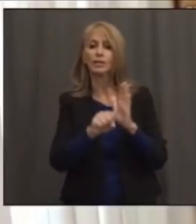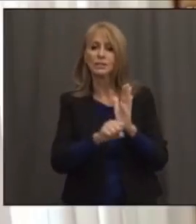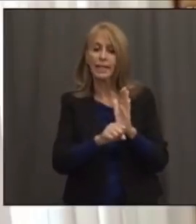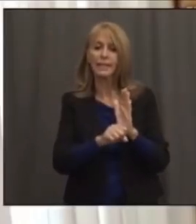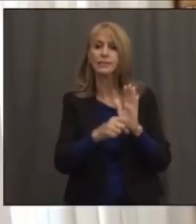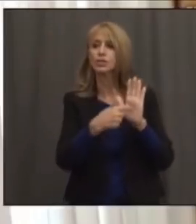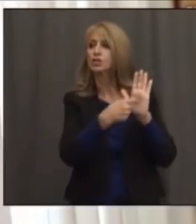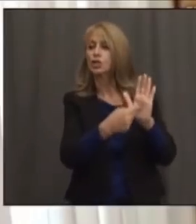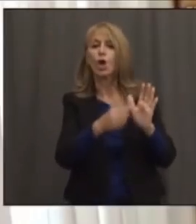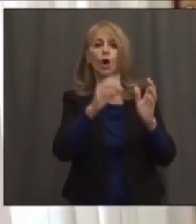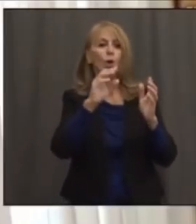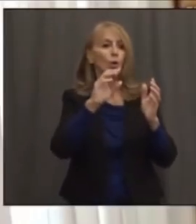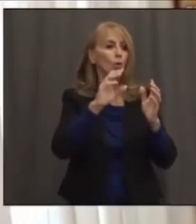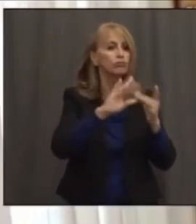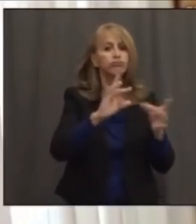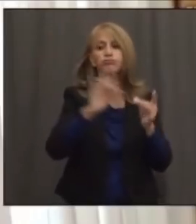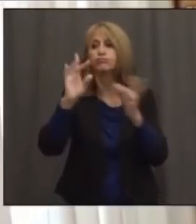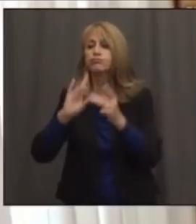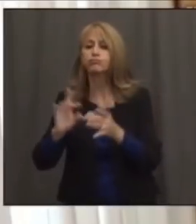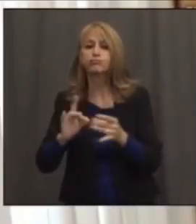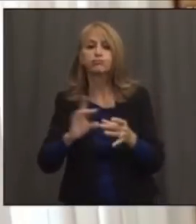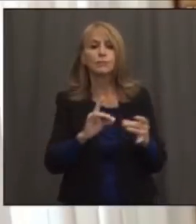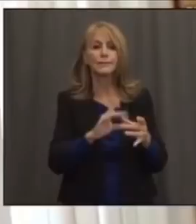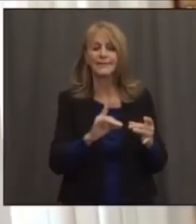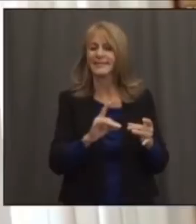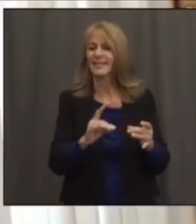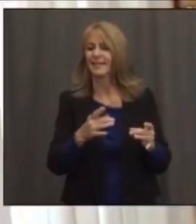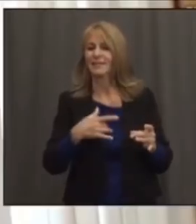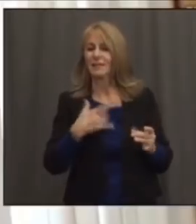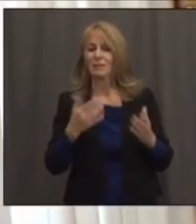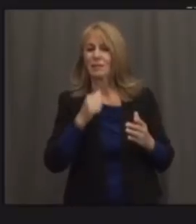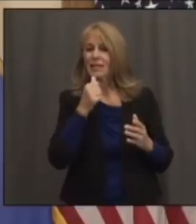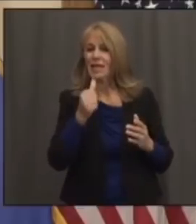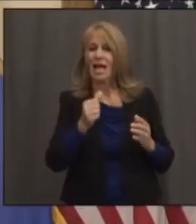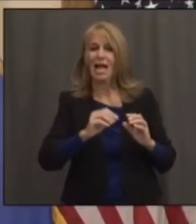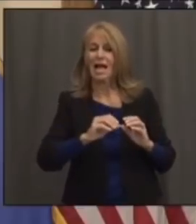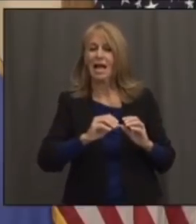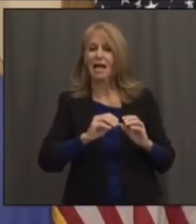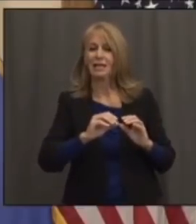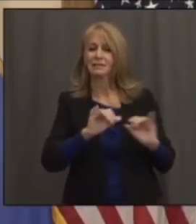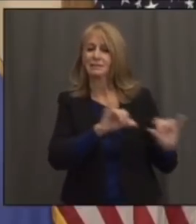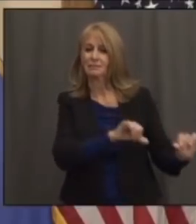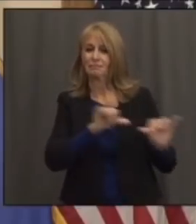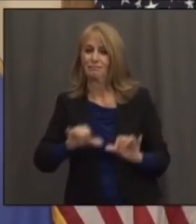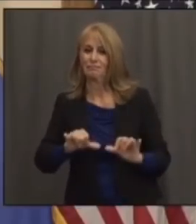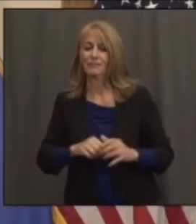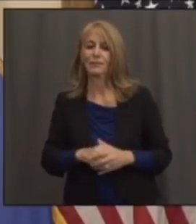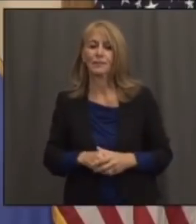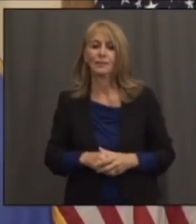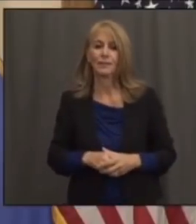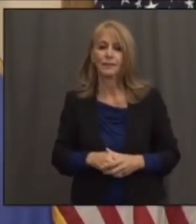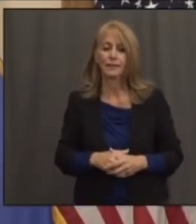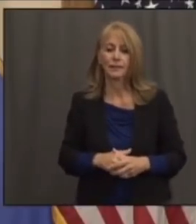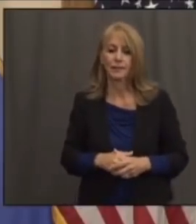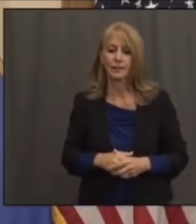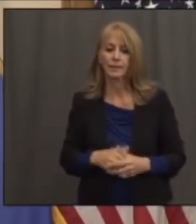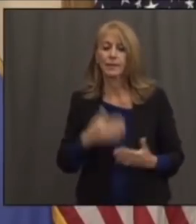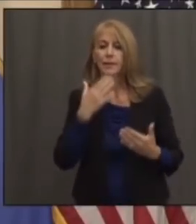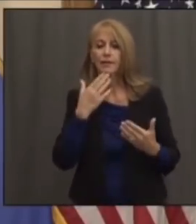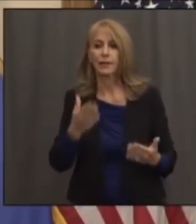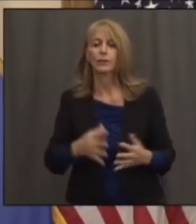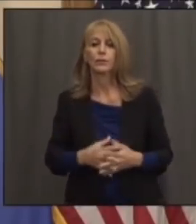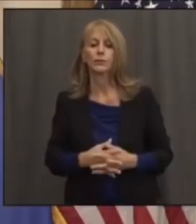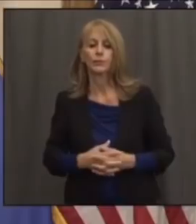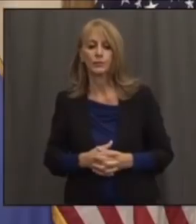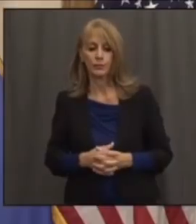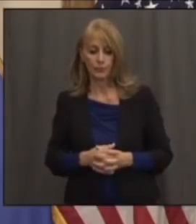may not be apples to apples. Thanks, and I appreciate you guys taking my questions all these months. Thank you.